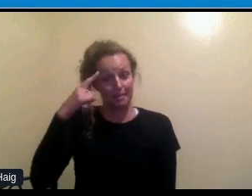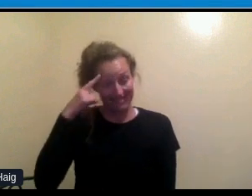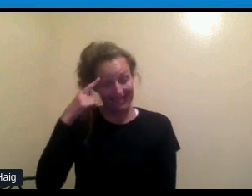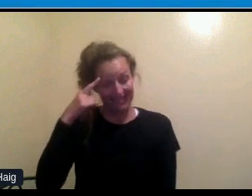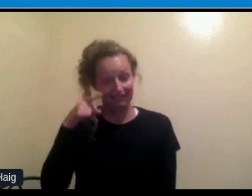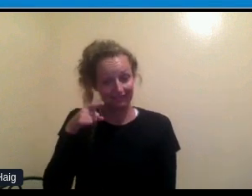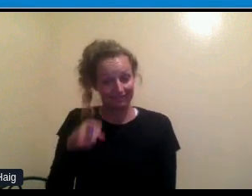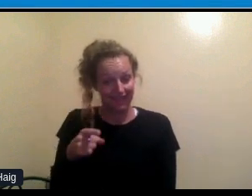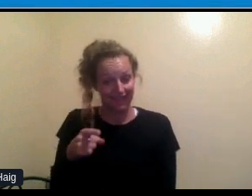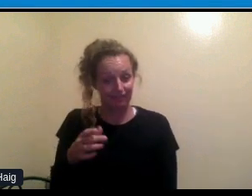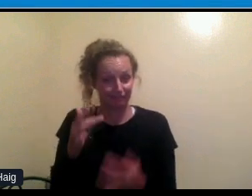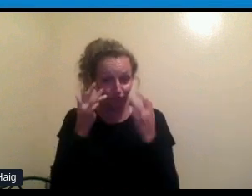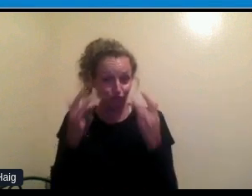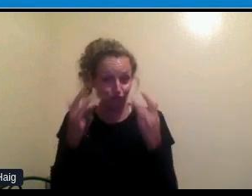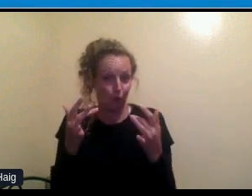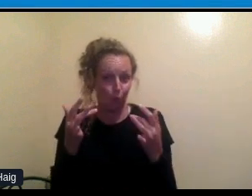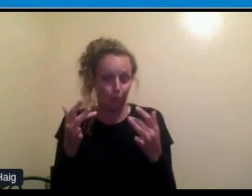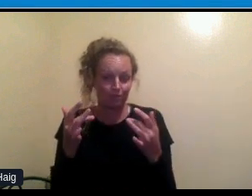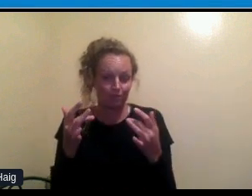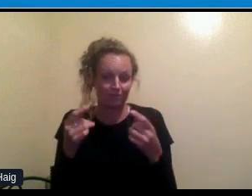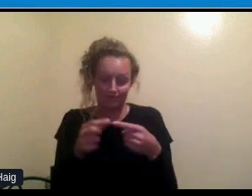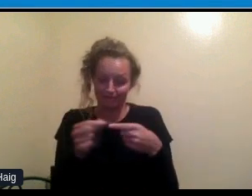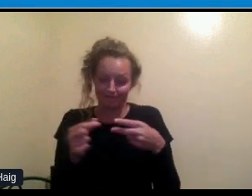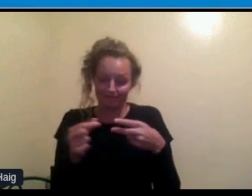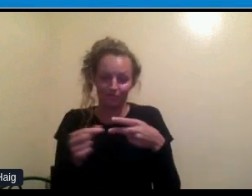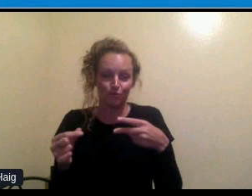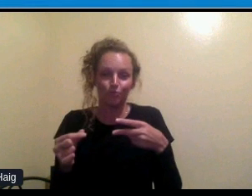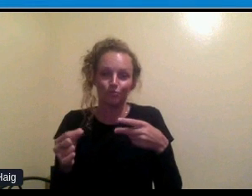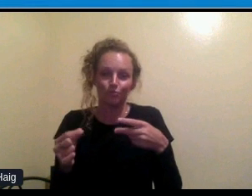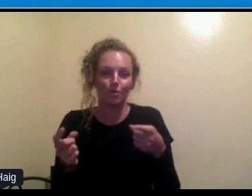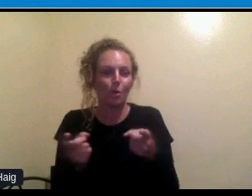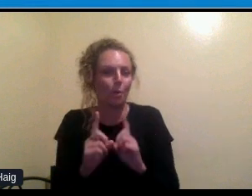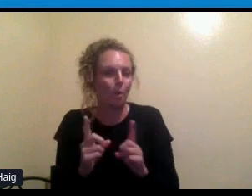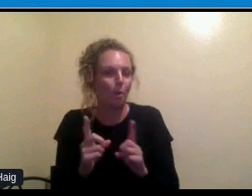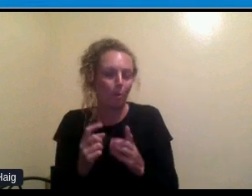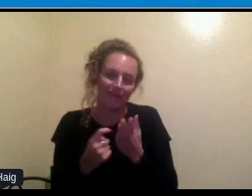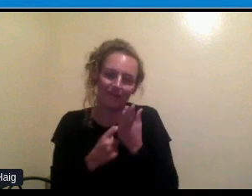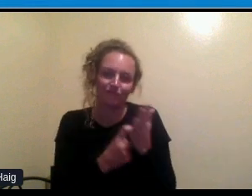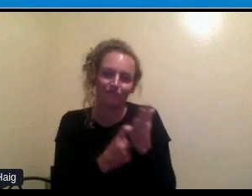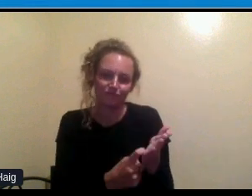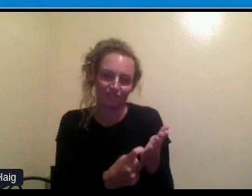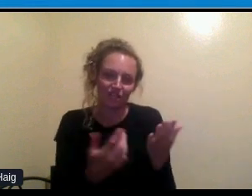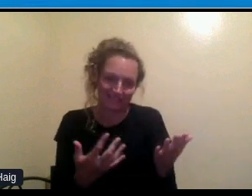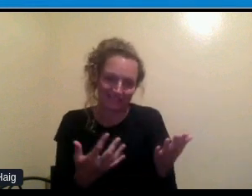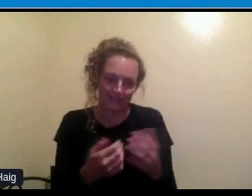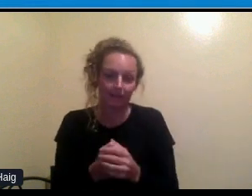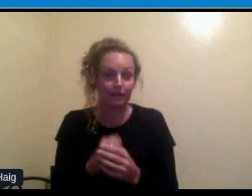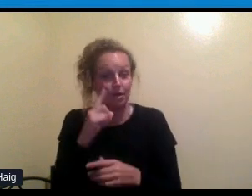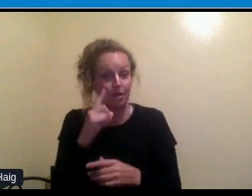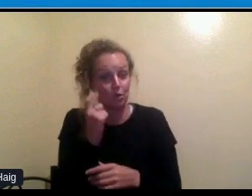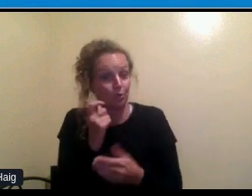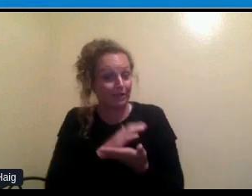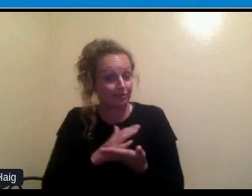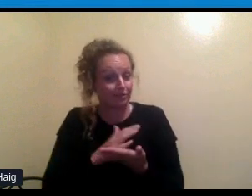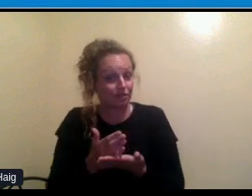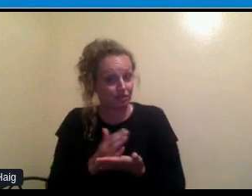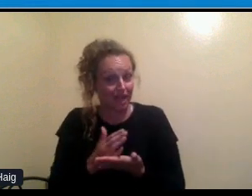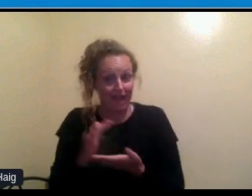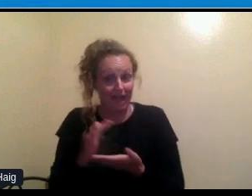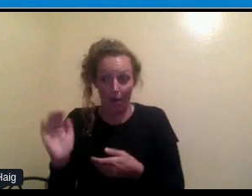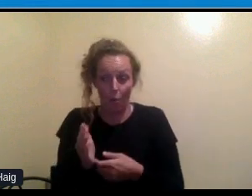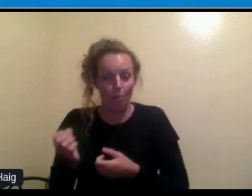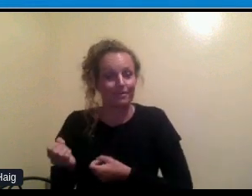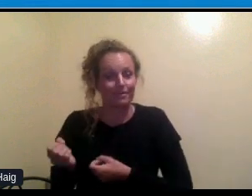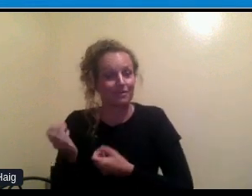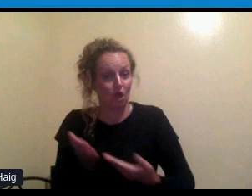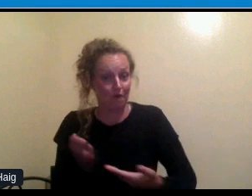can share all the information about the products and services that you can, and you'll answer a lot of people's questions. But there's always going